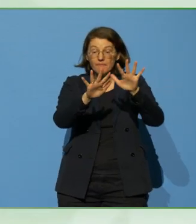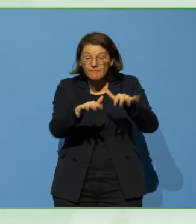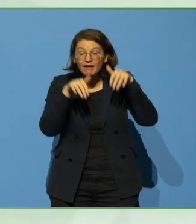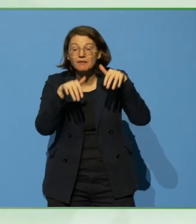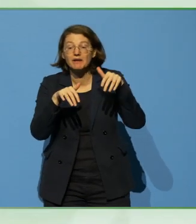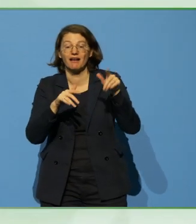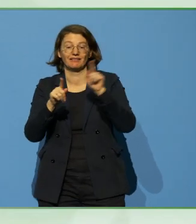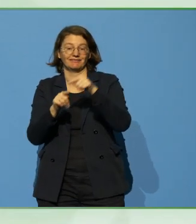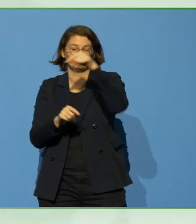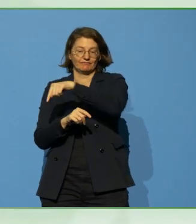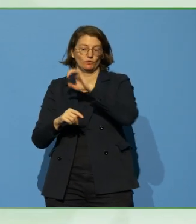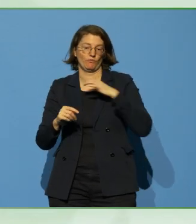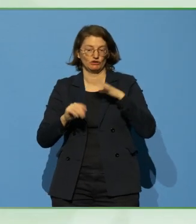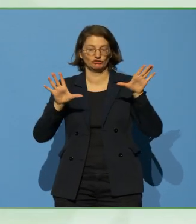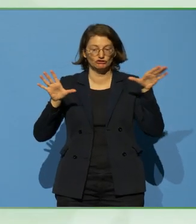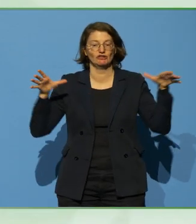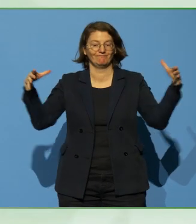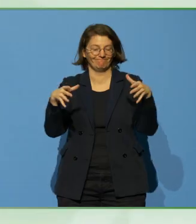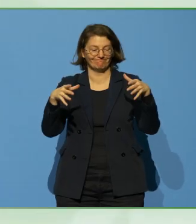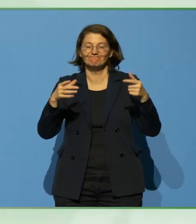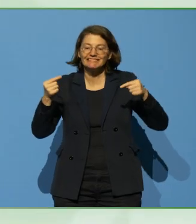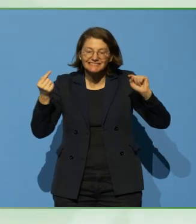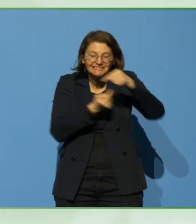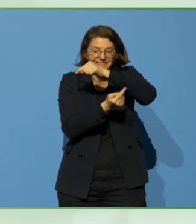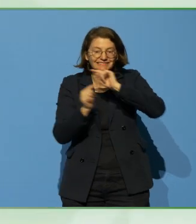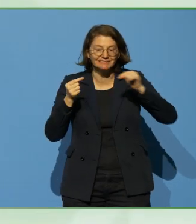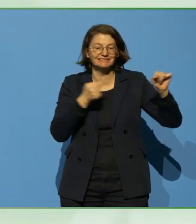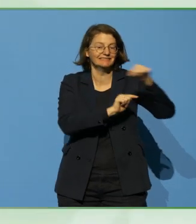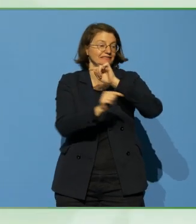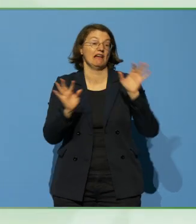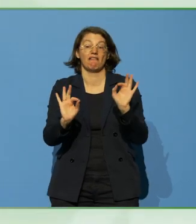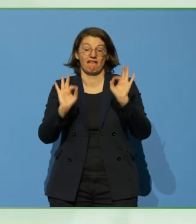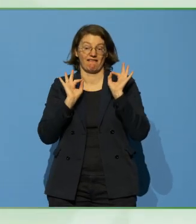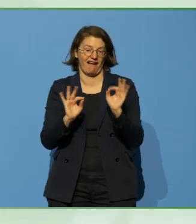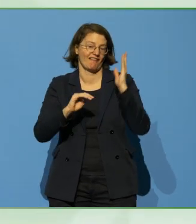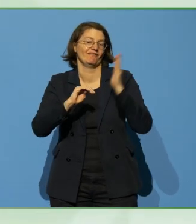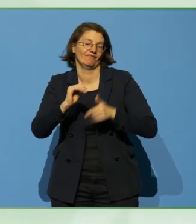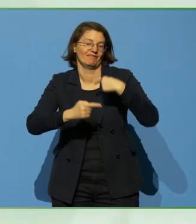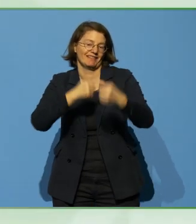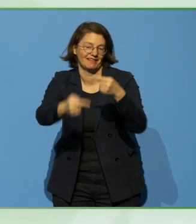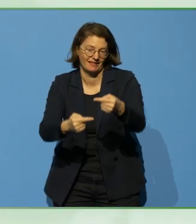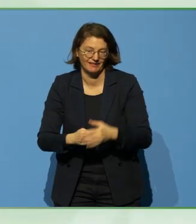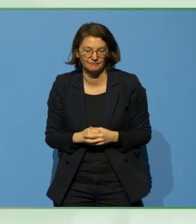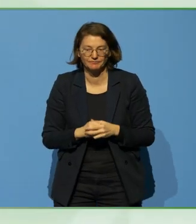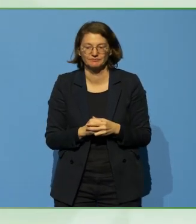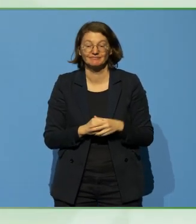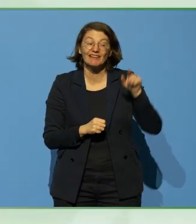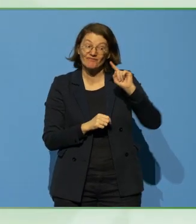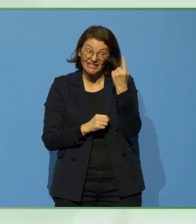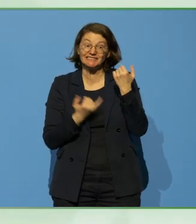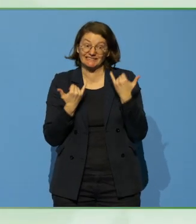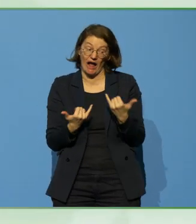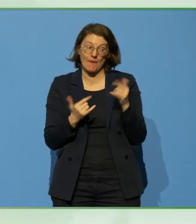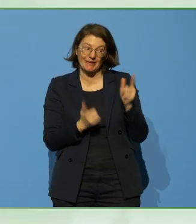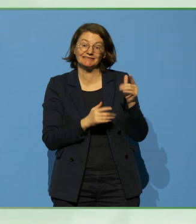in plenary, and then go to these negotiations to be able to keep working on this and make the digital euro a